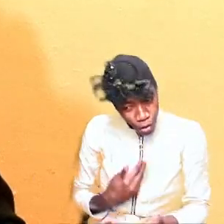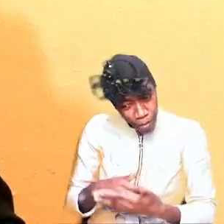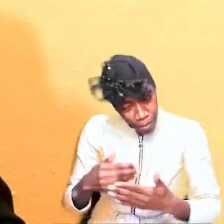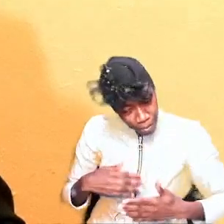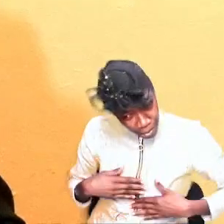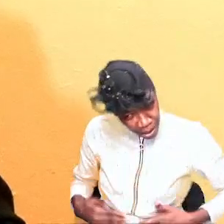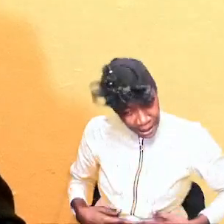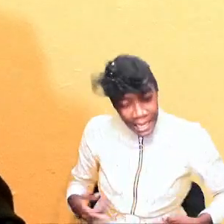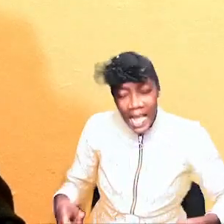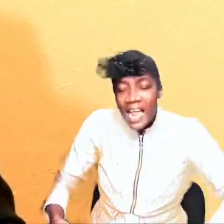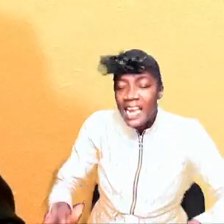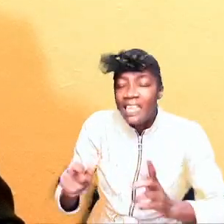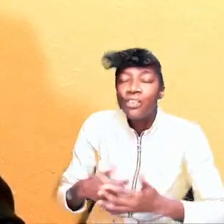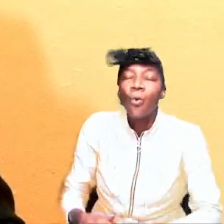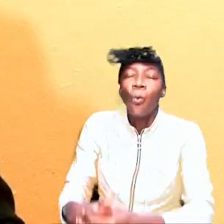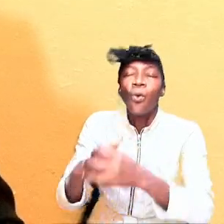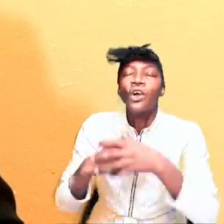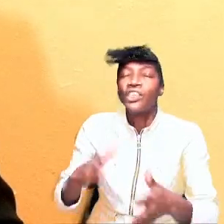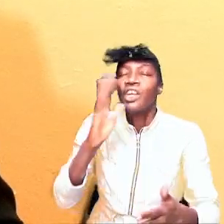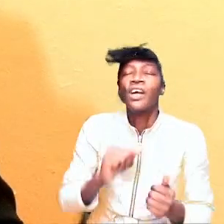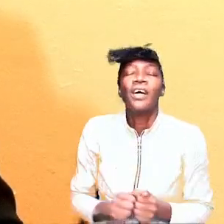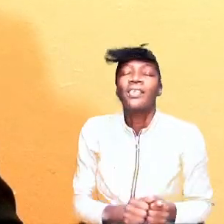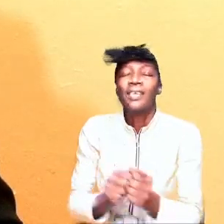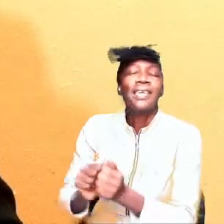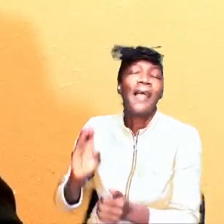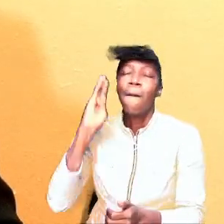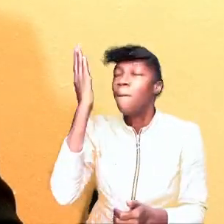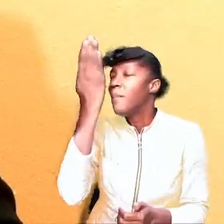us worship God together in the beauty